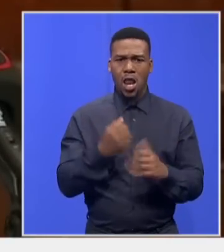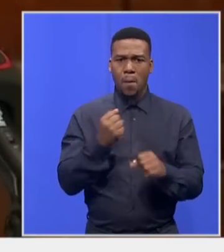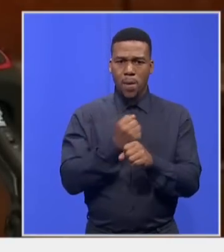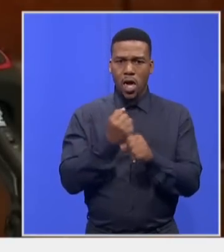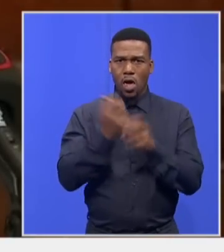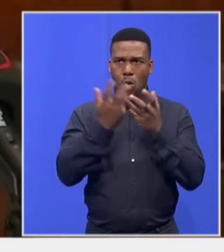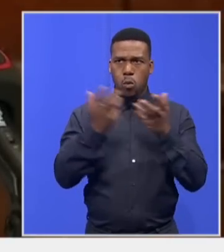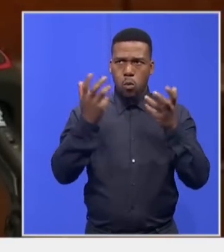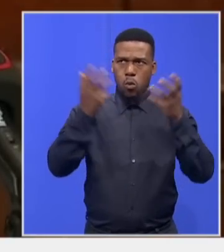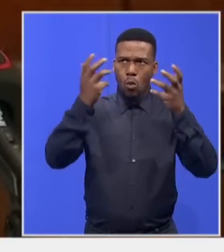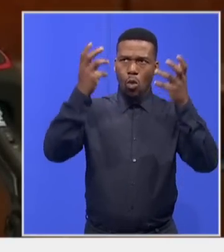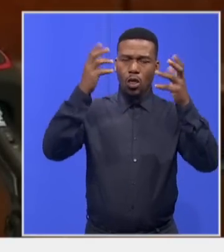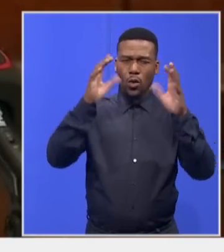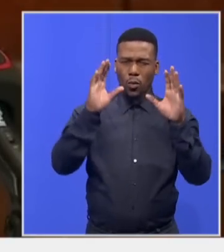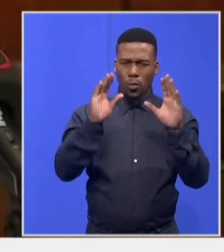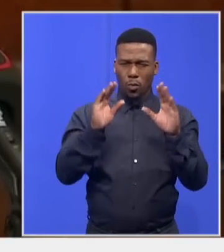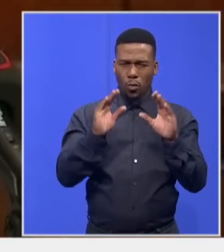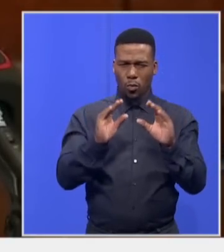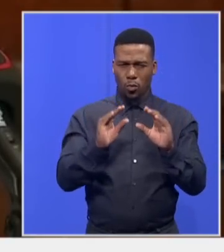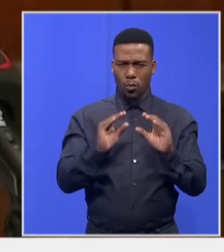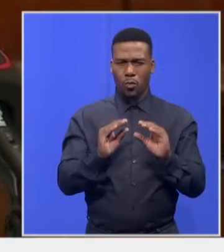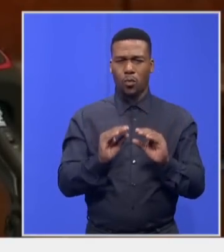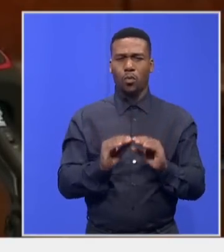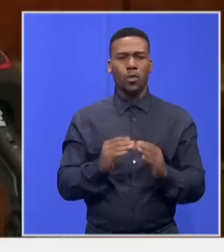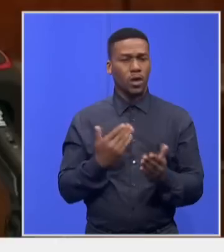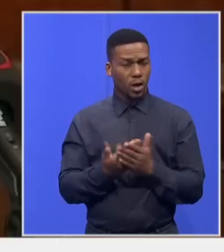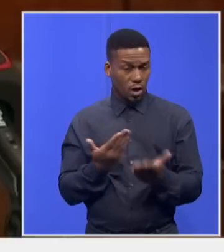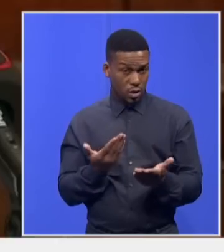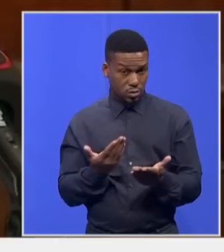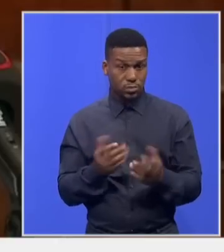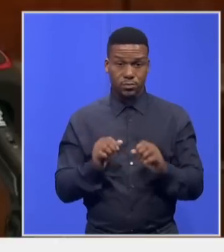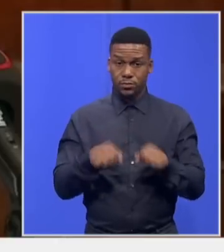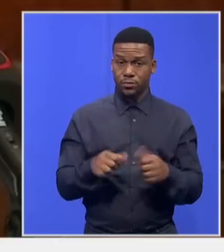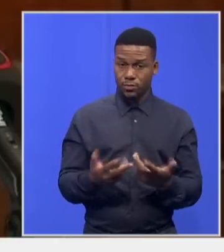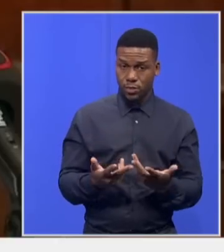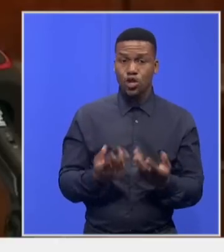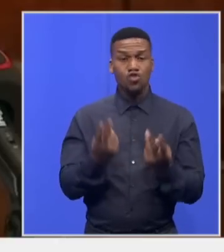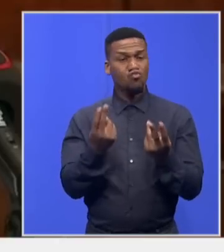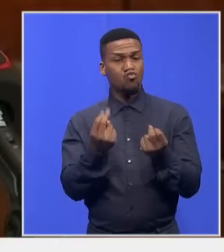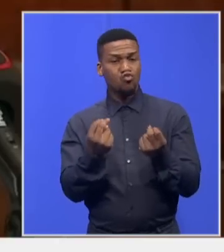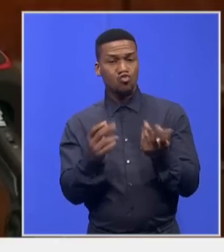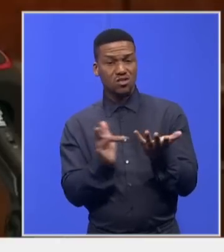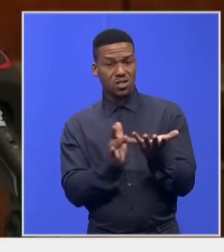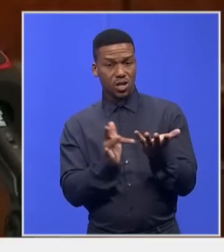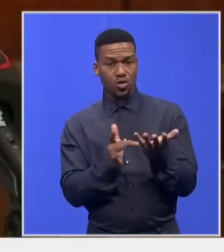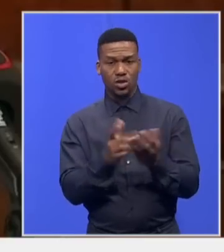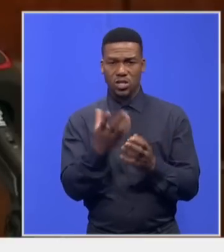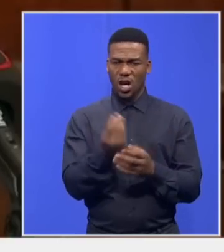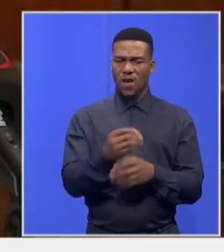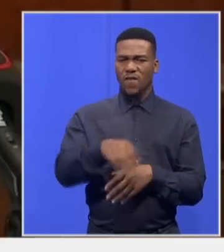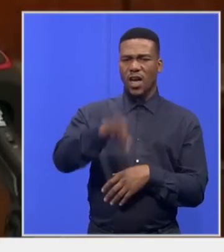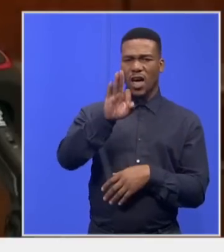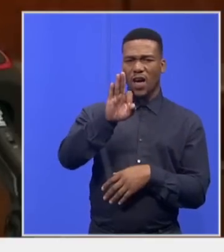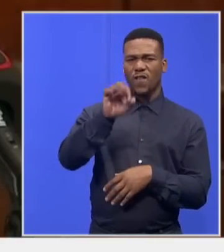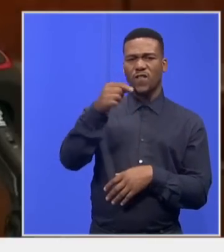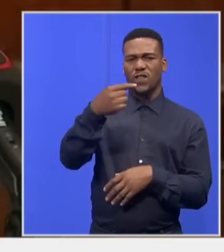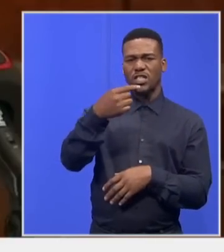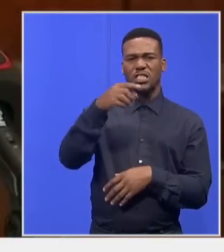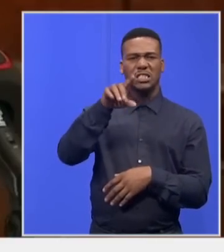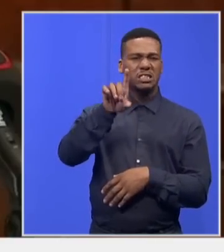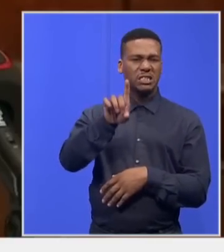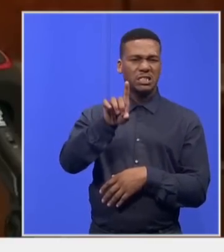and power stations, rather, and they've introduced a technology called FGD, flue gas